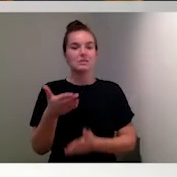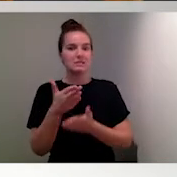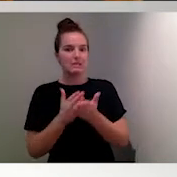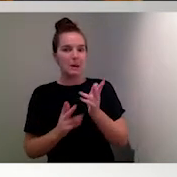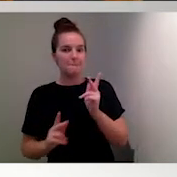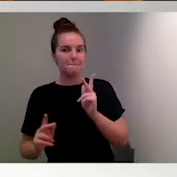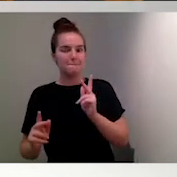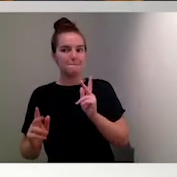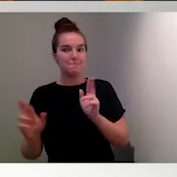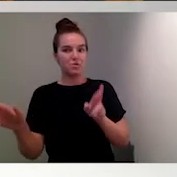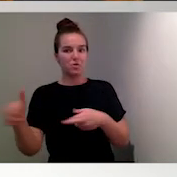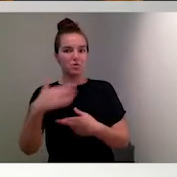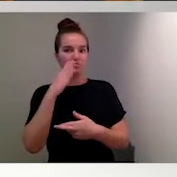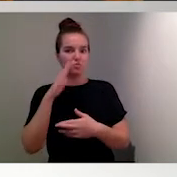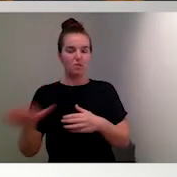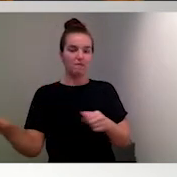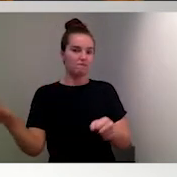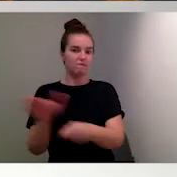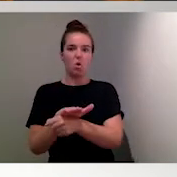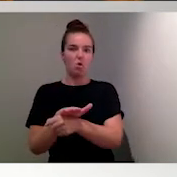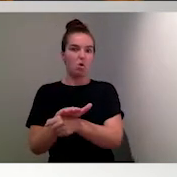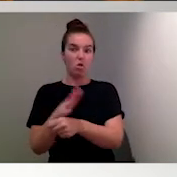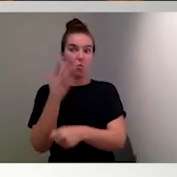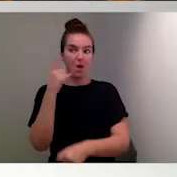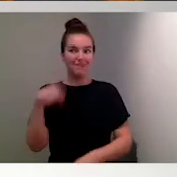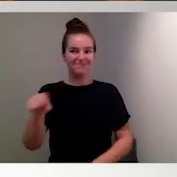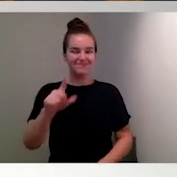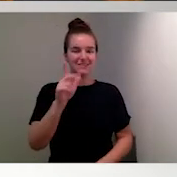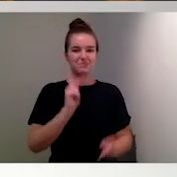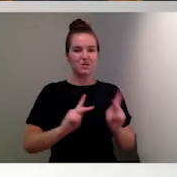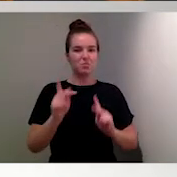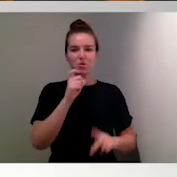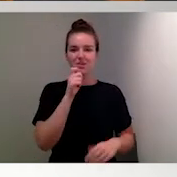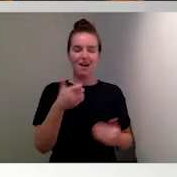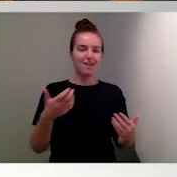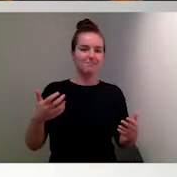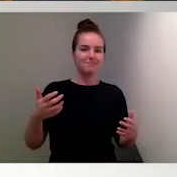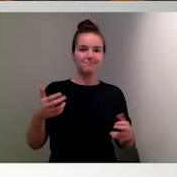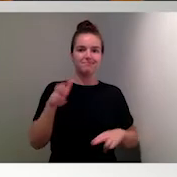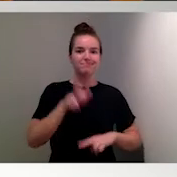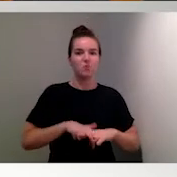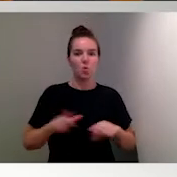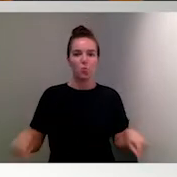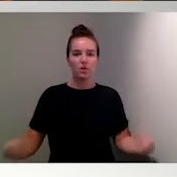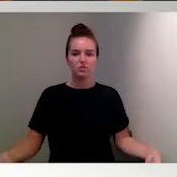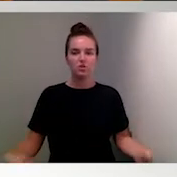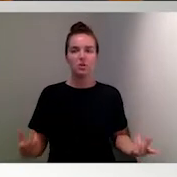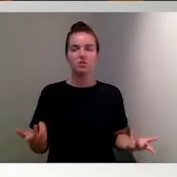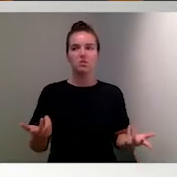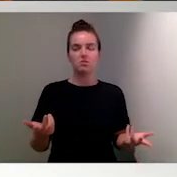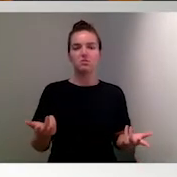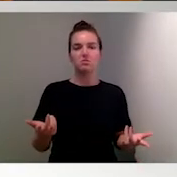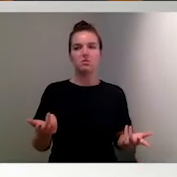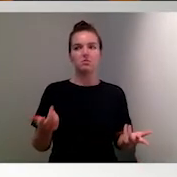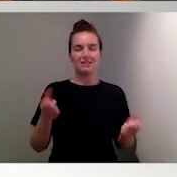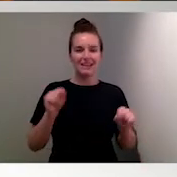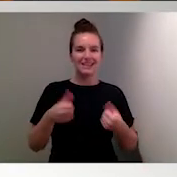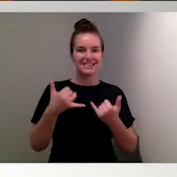wheelchair, but use a scooter and would still be able to use a shower or whatnot. But in